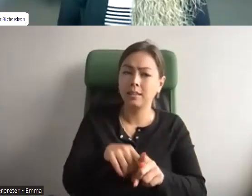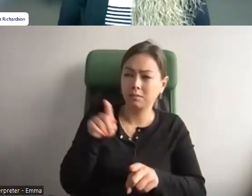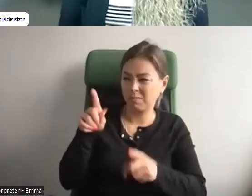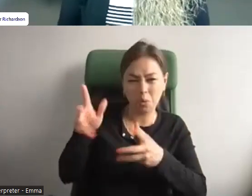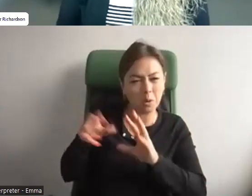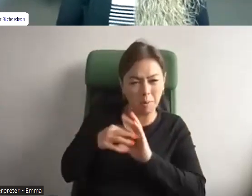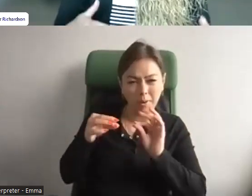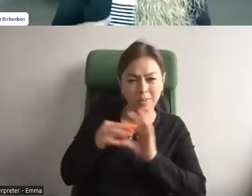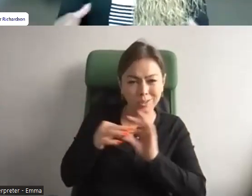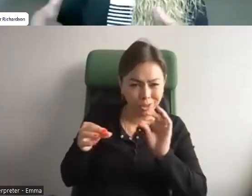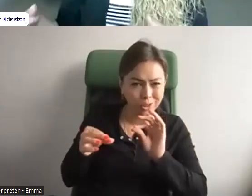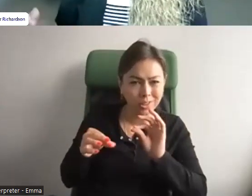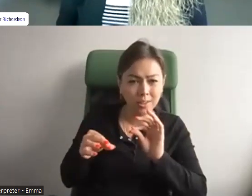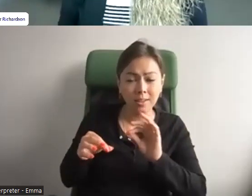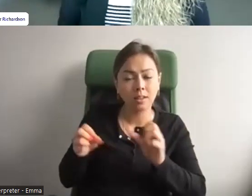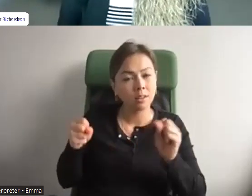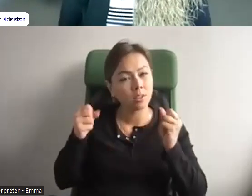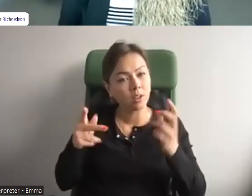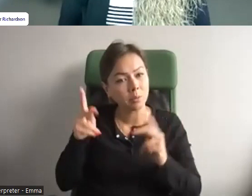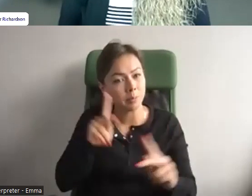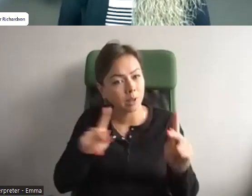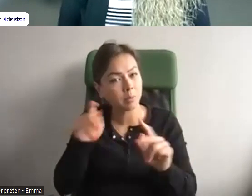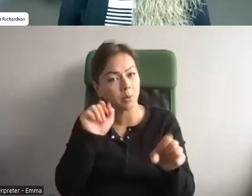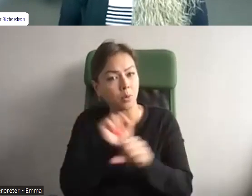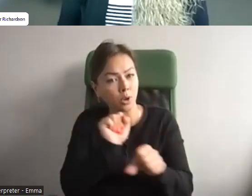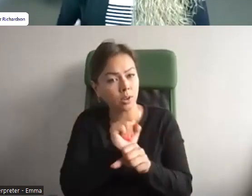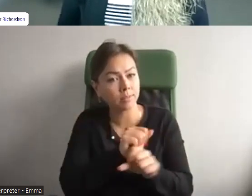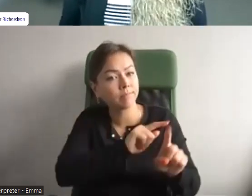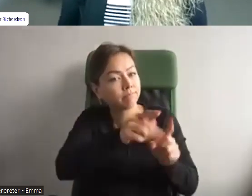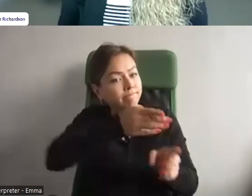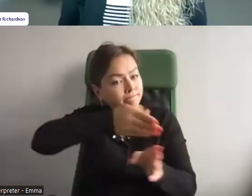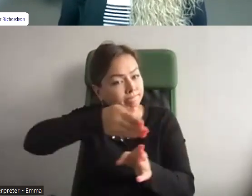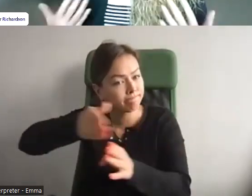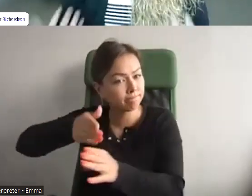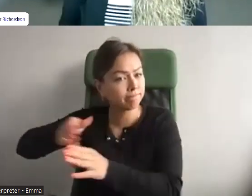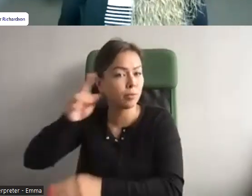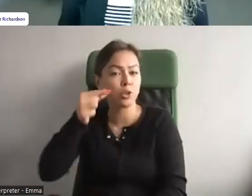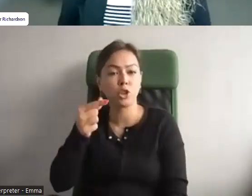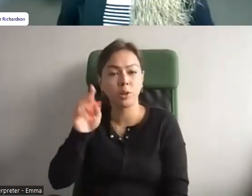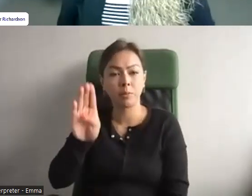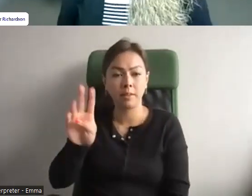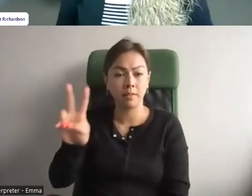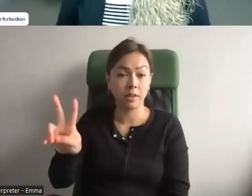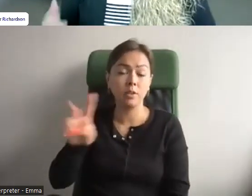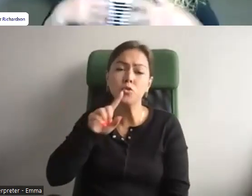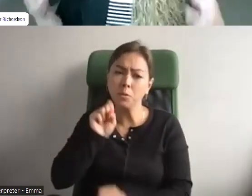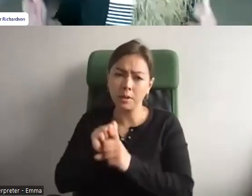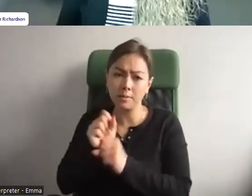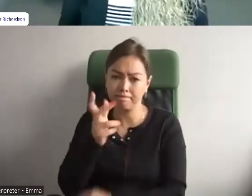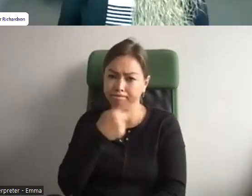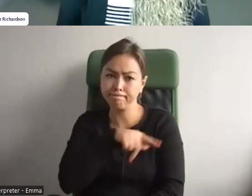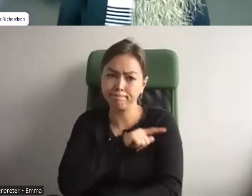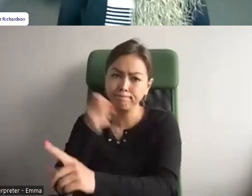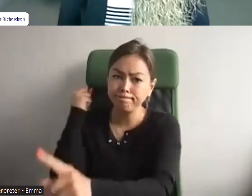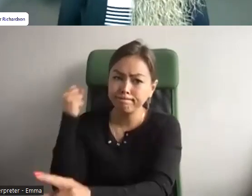a lot of folks working in different sectors in gender-based violence are personally impacted by that, whether they're, public